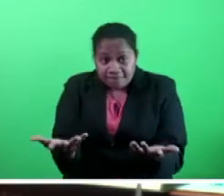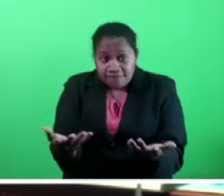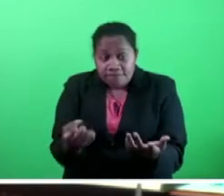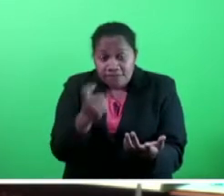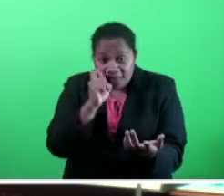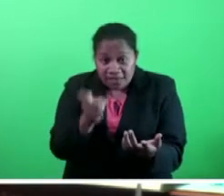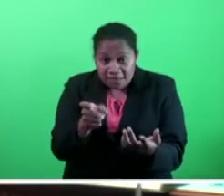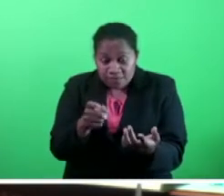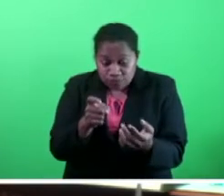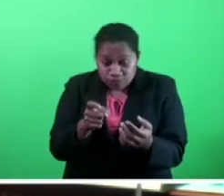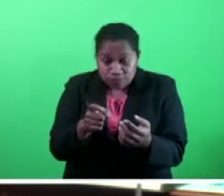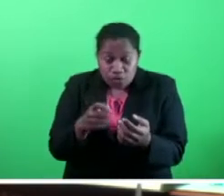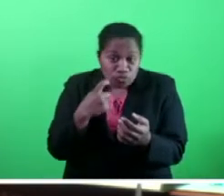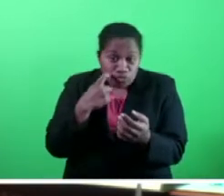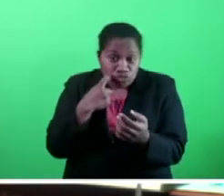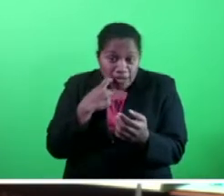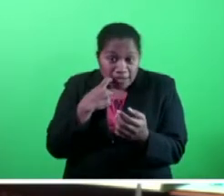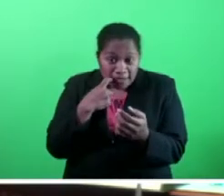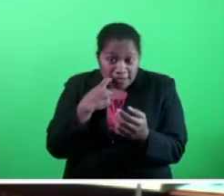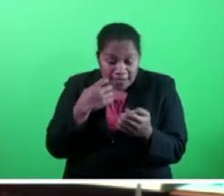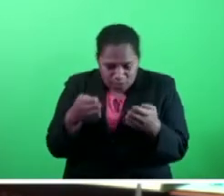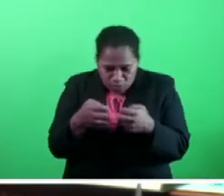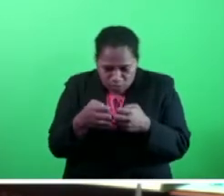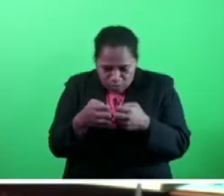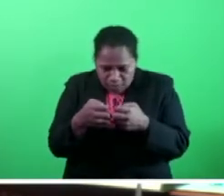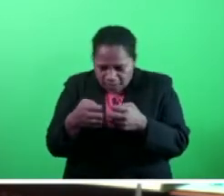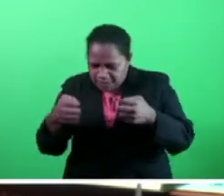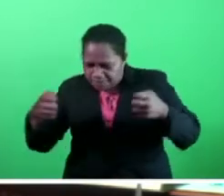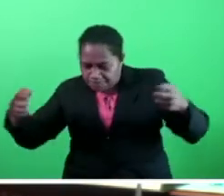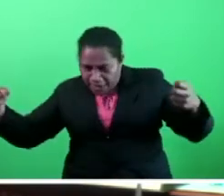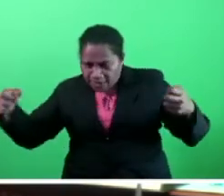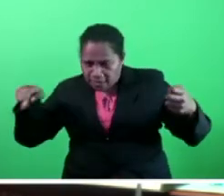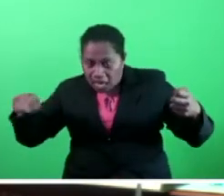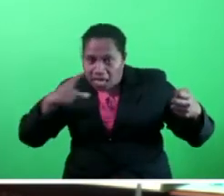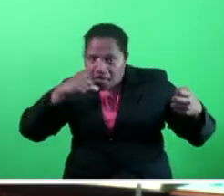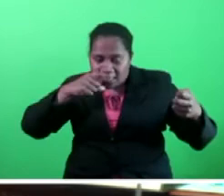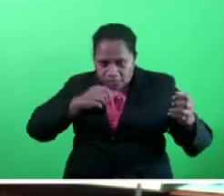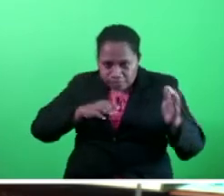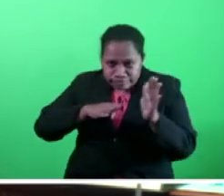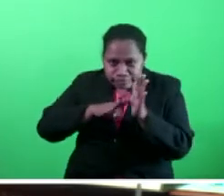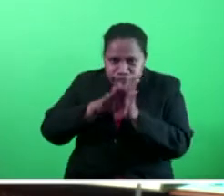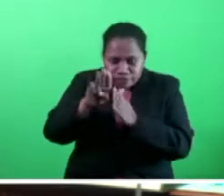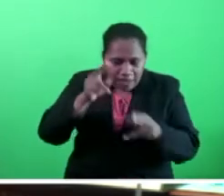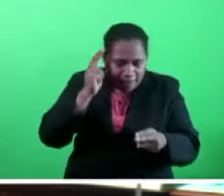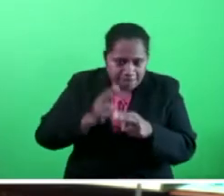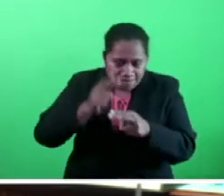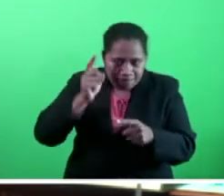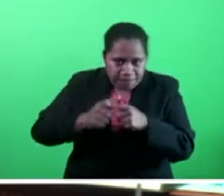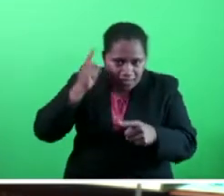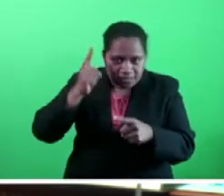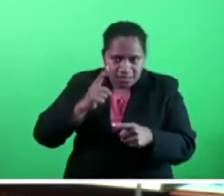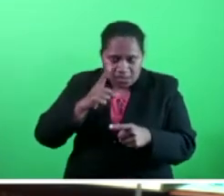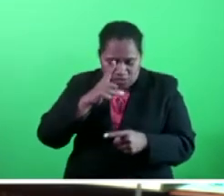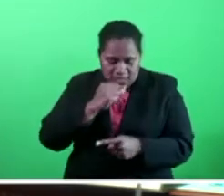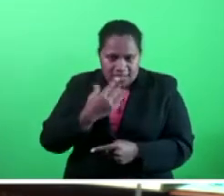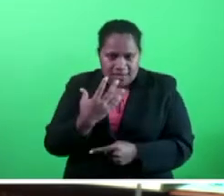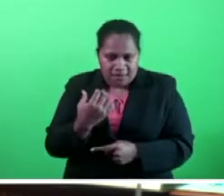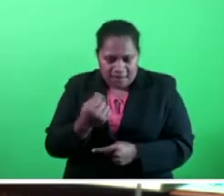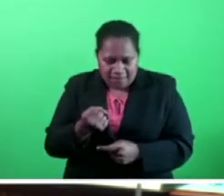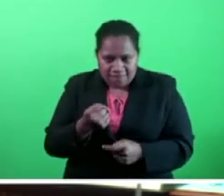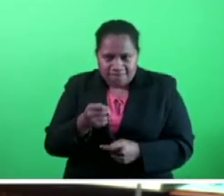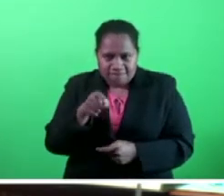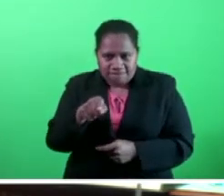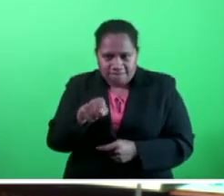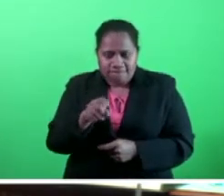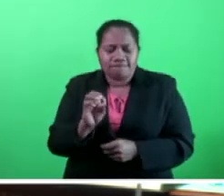the base, then we can grow very fast in terms of getting the quantity out. So, Mr.